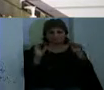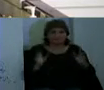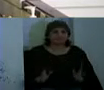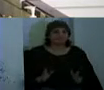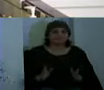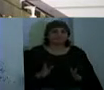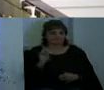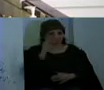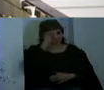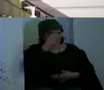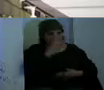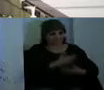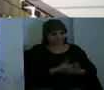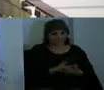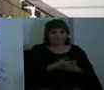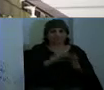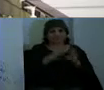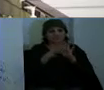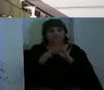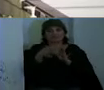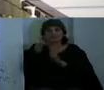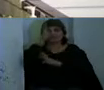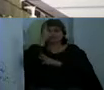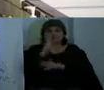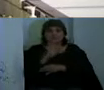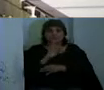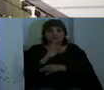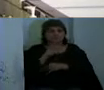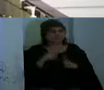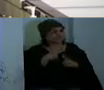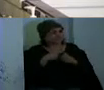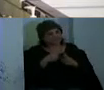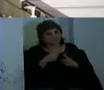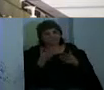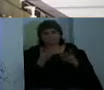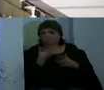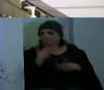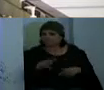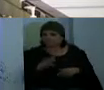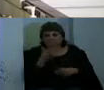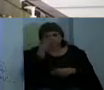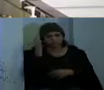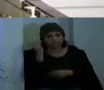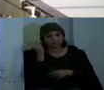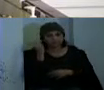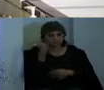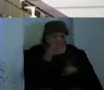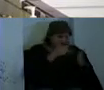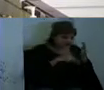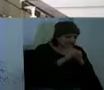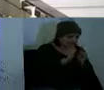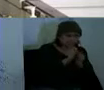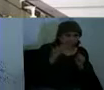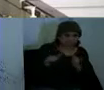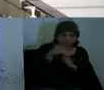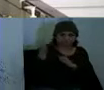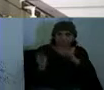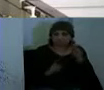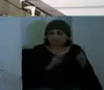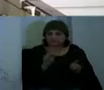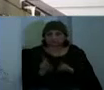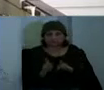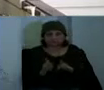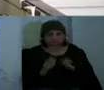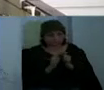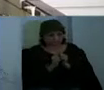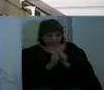that Son of God. But then we don't want to forget. He interacts with others, and how